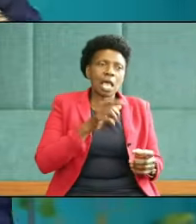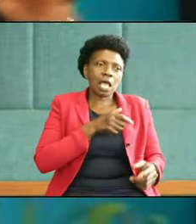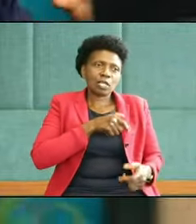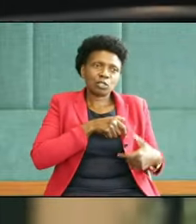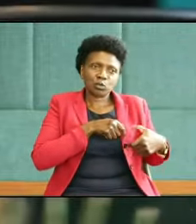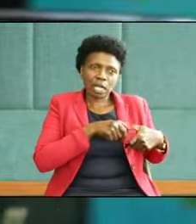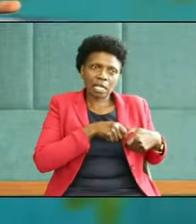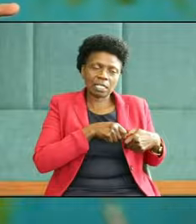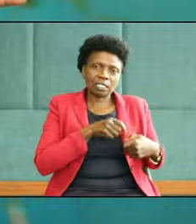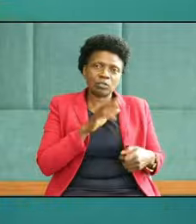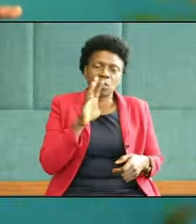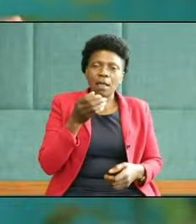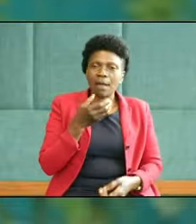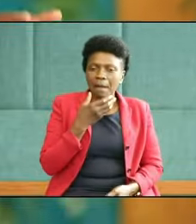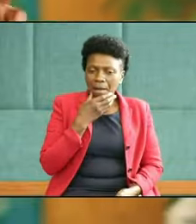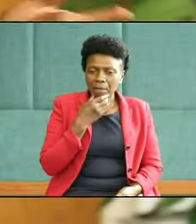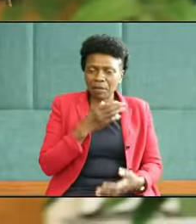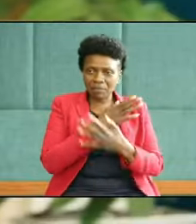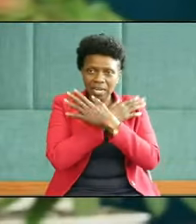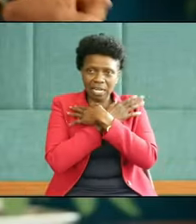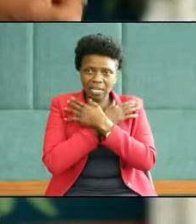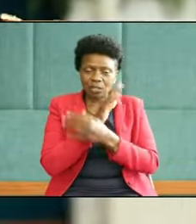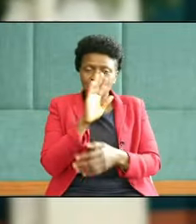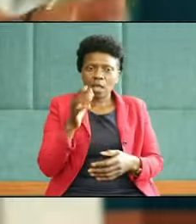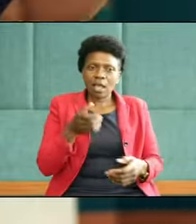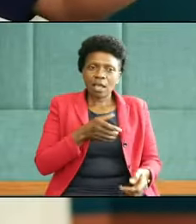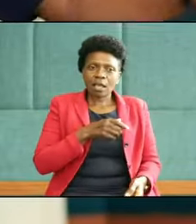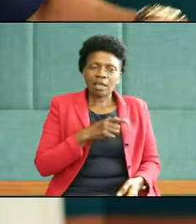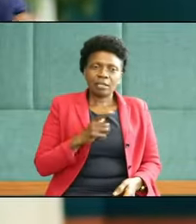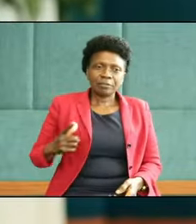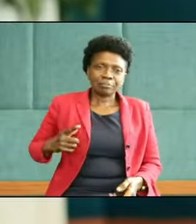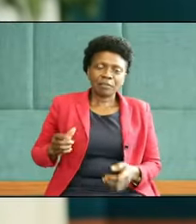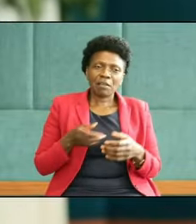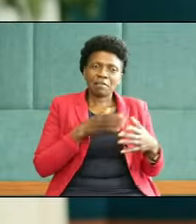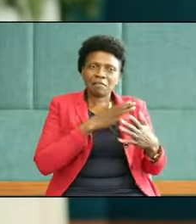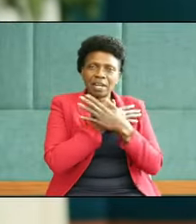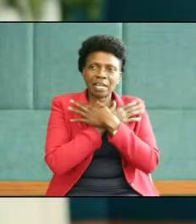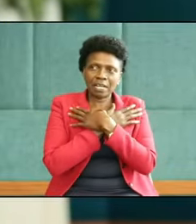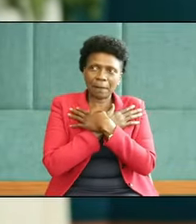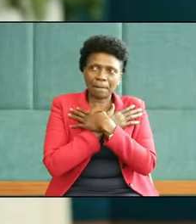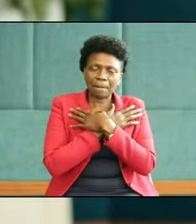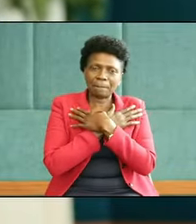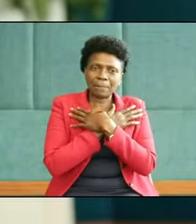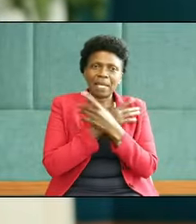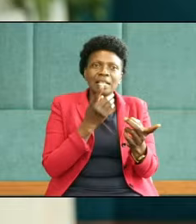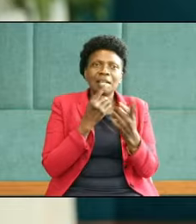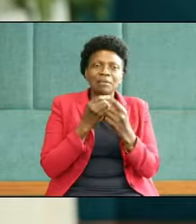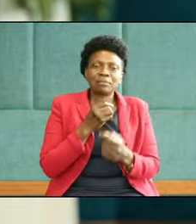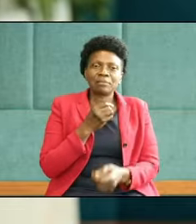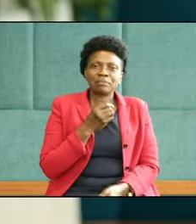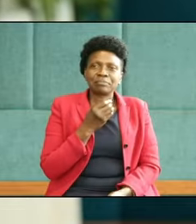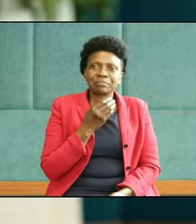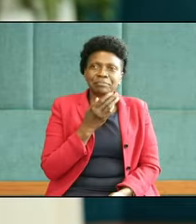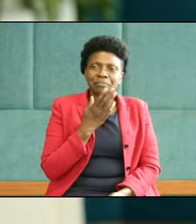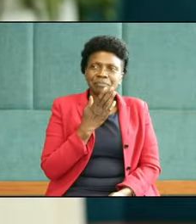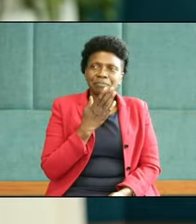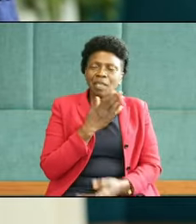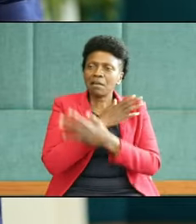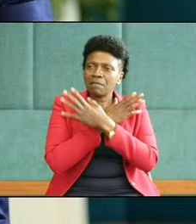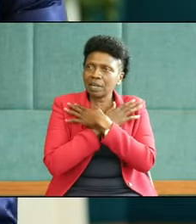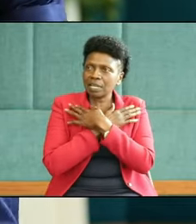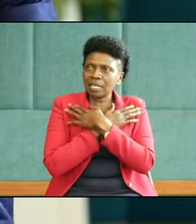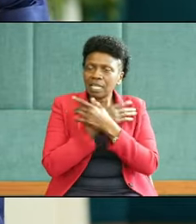and you are finding it difficult to let him accept your faith, this is the time. You tell him, honey, no, nothing else aside